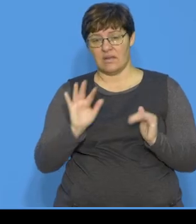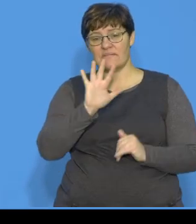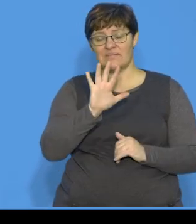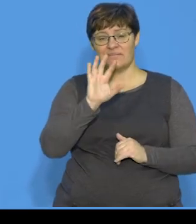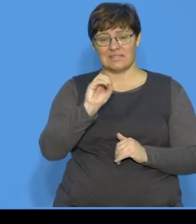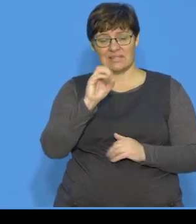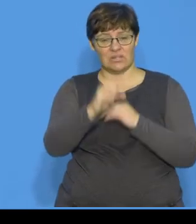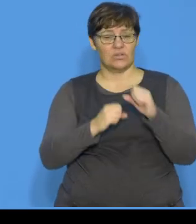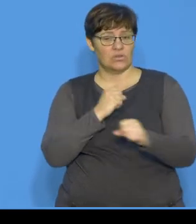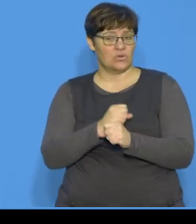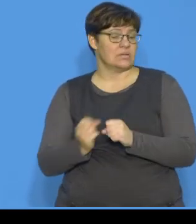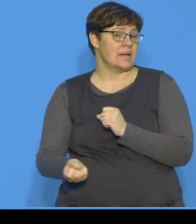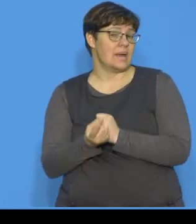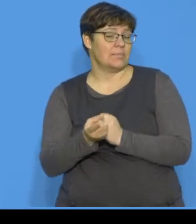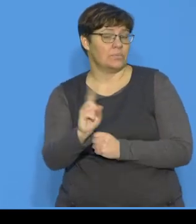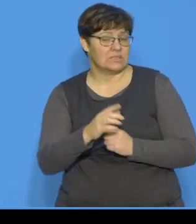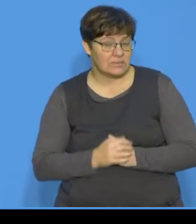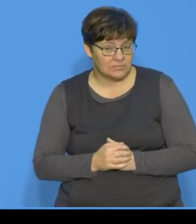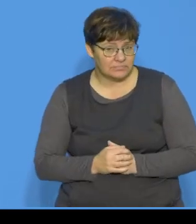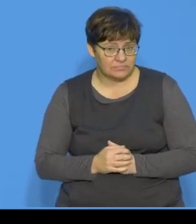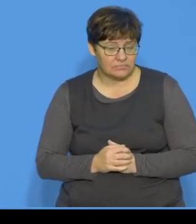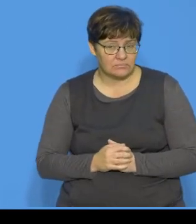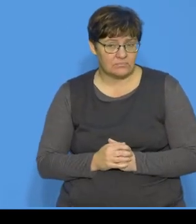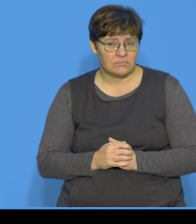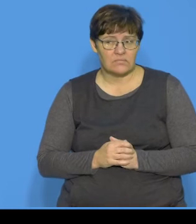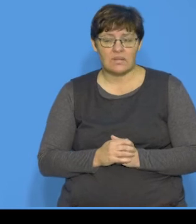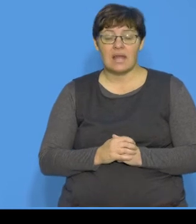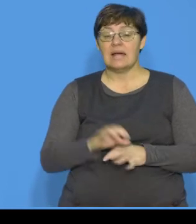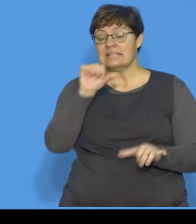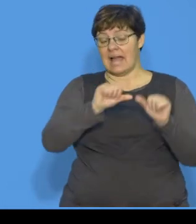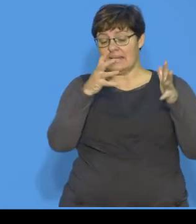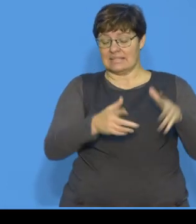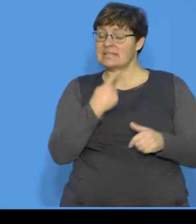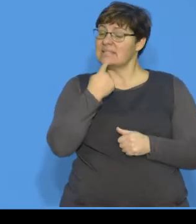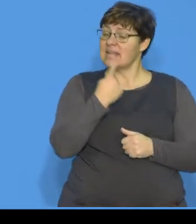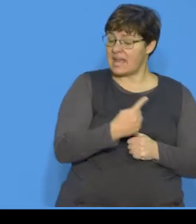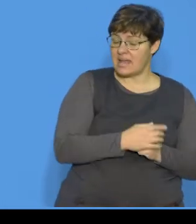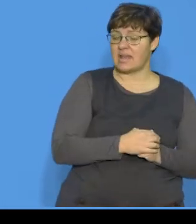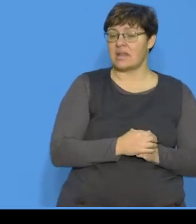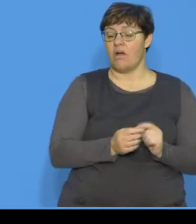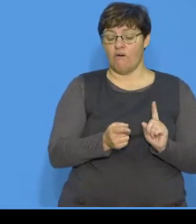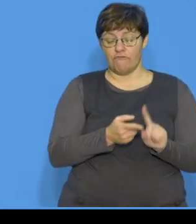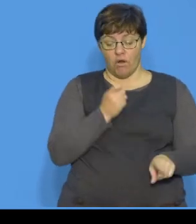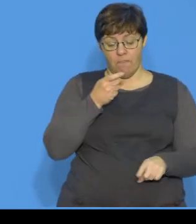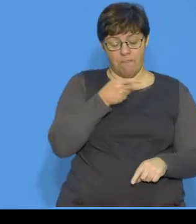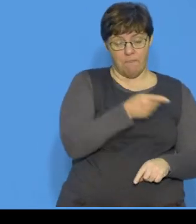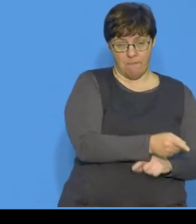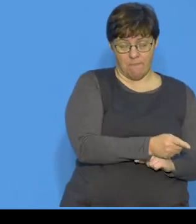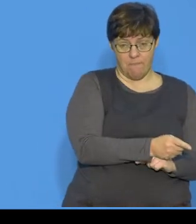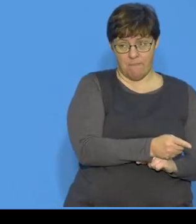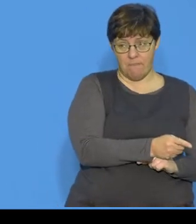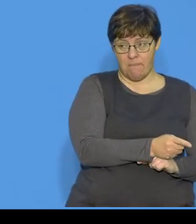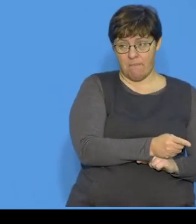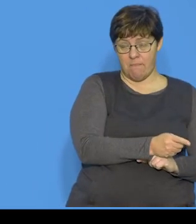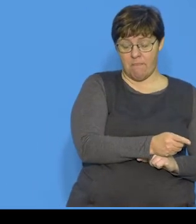years? Because look at what scientists predict. They predict that from moving from